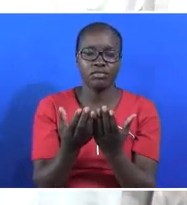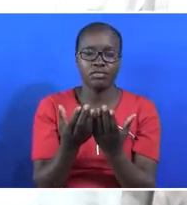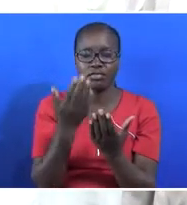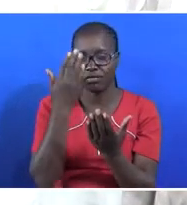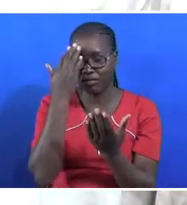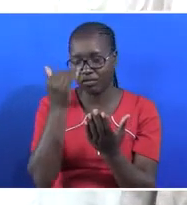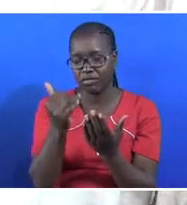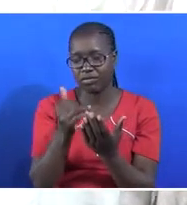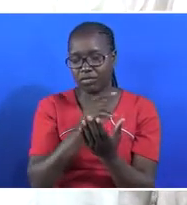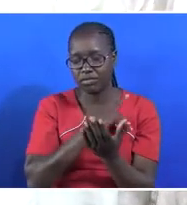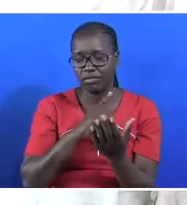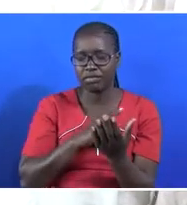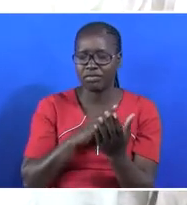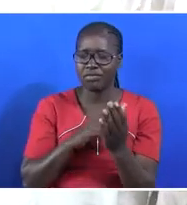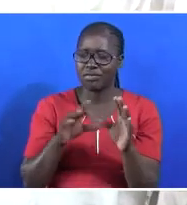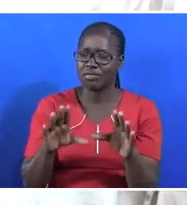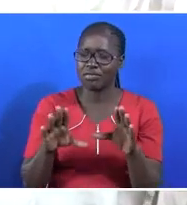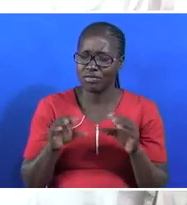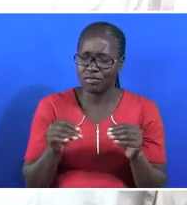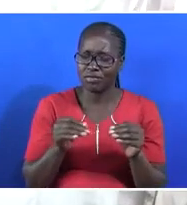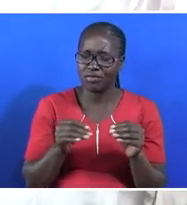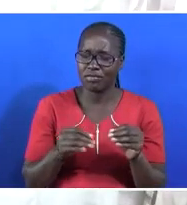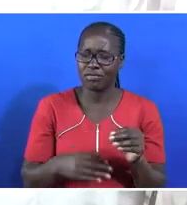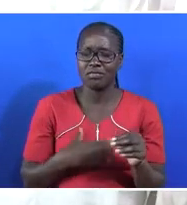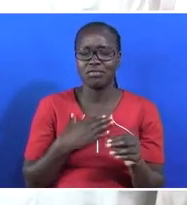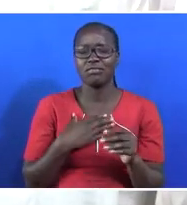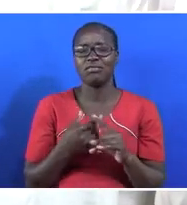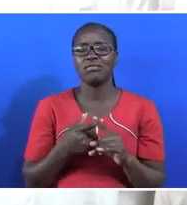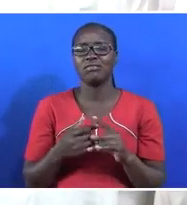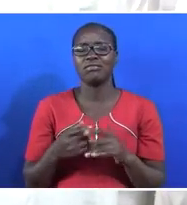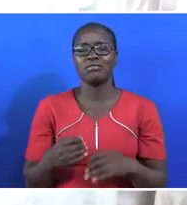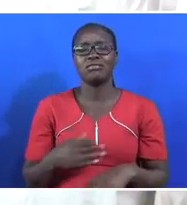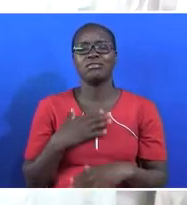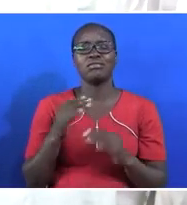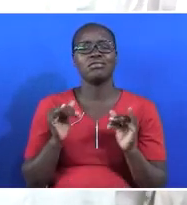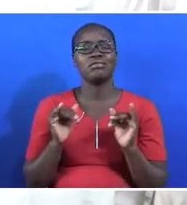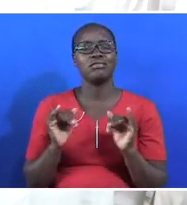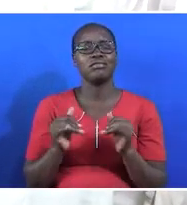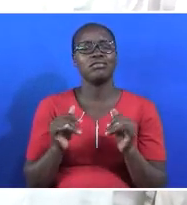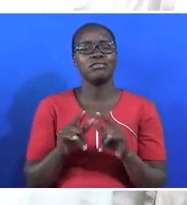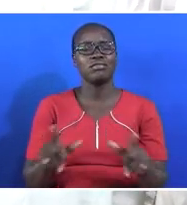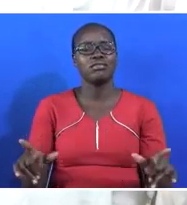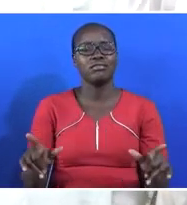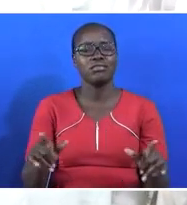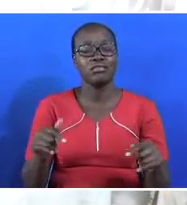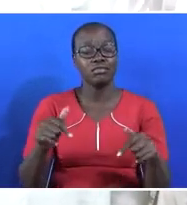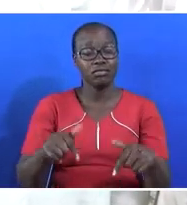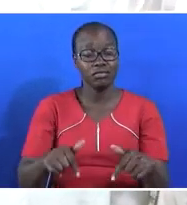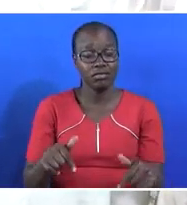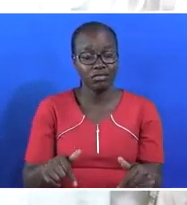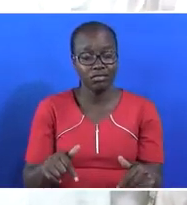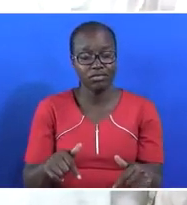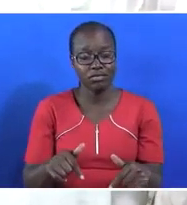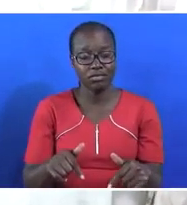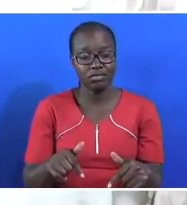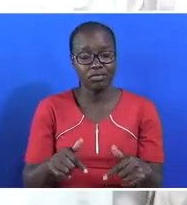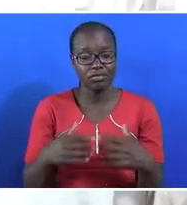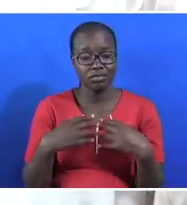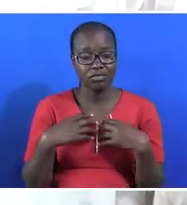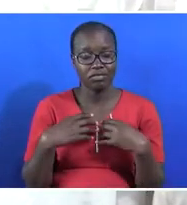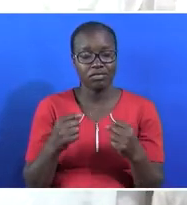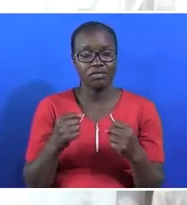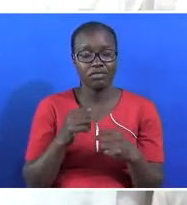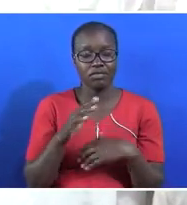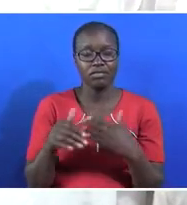Because, oh Lord, we entertained these strangers from strange lands. And today, we are reeling in